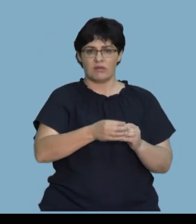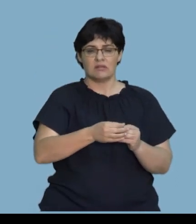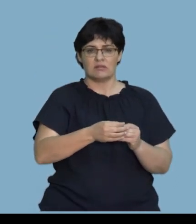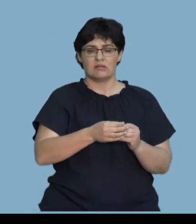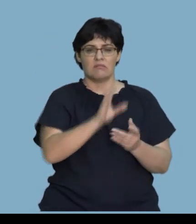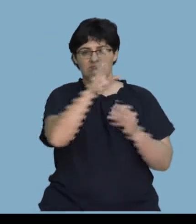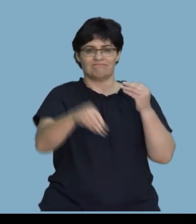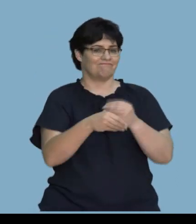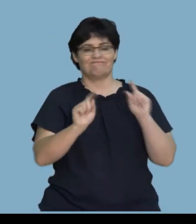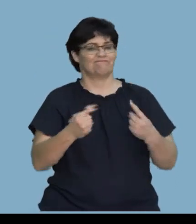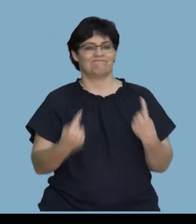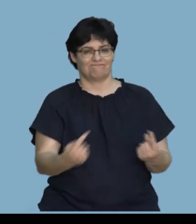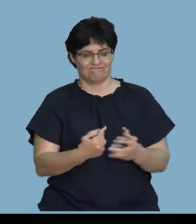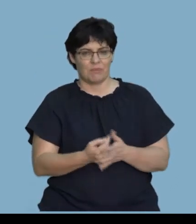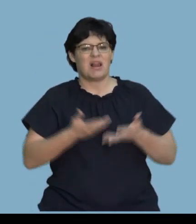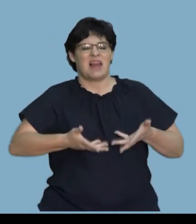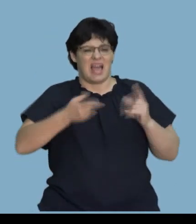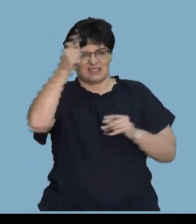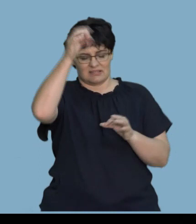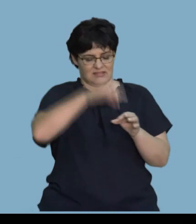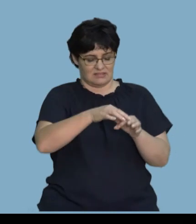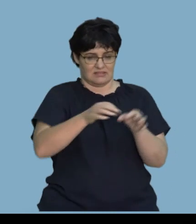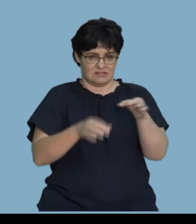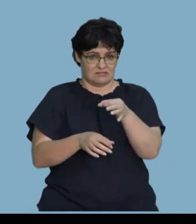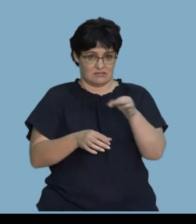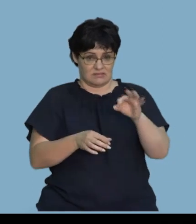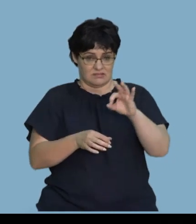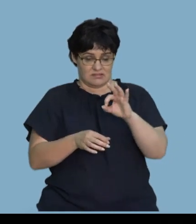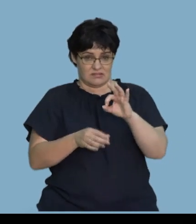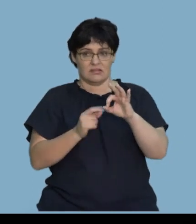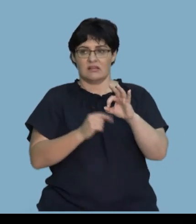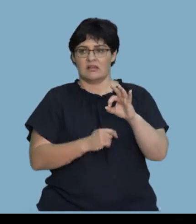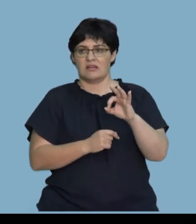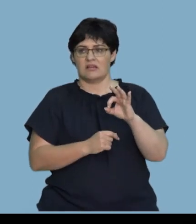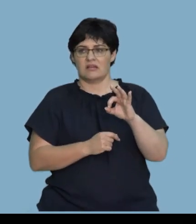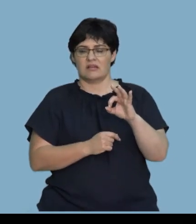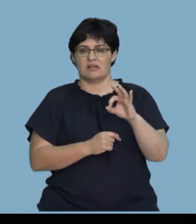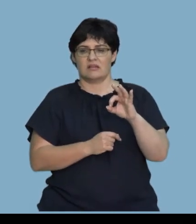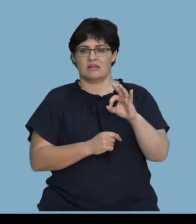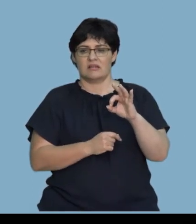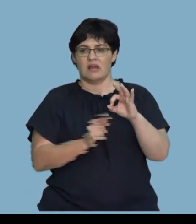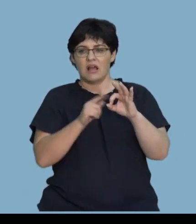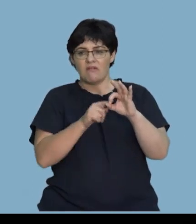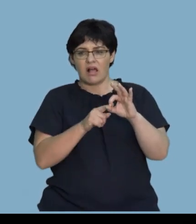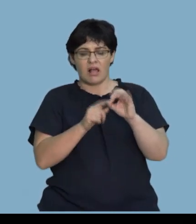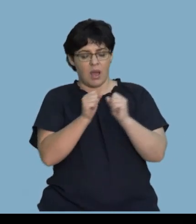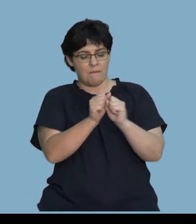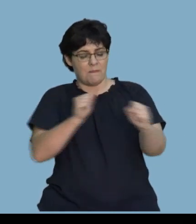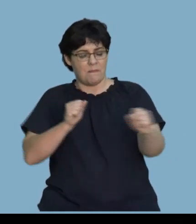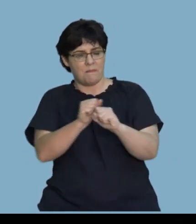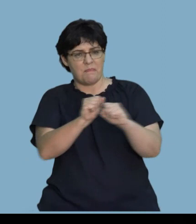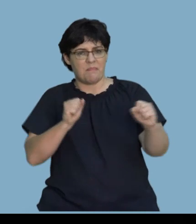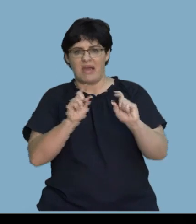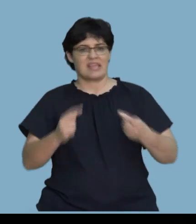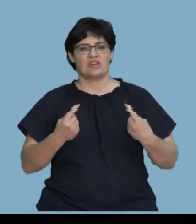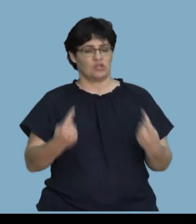taken into account. So we're going to ignore it in terms of light. And then also, if it's inextensible, it purely